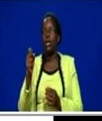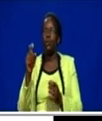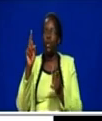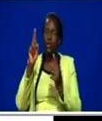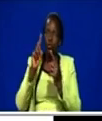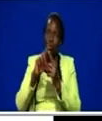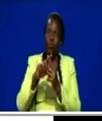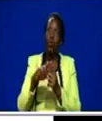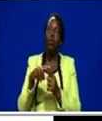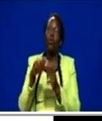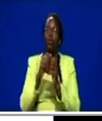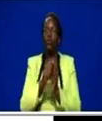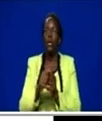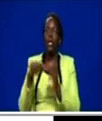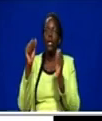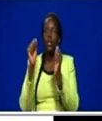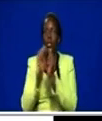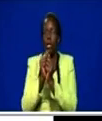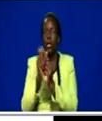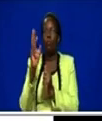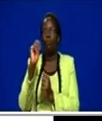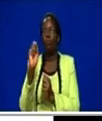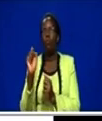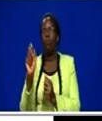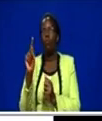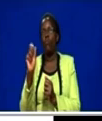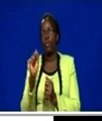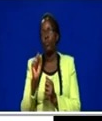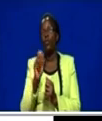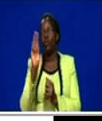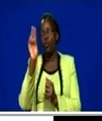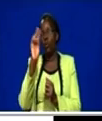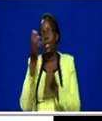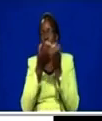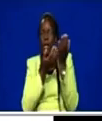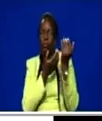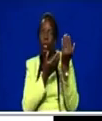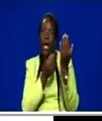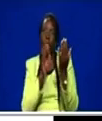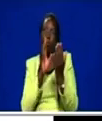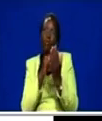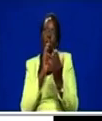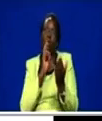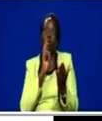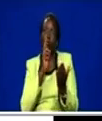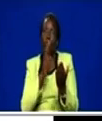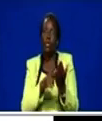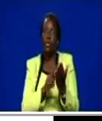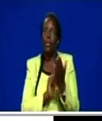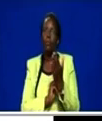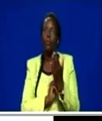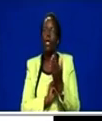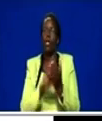10 marks. So let's look at the expected appropriate responses.